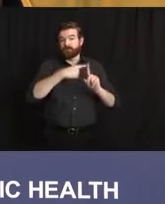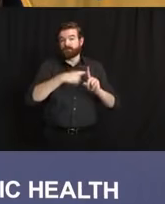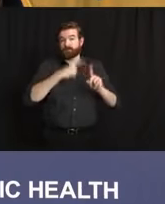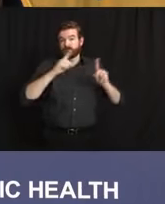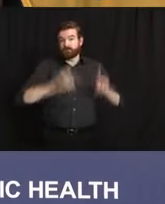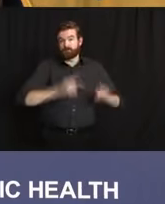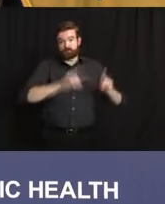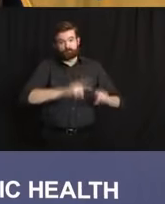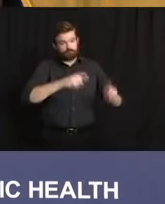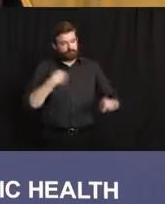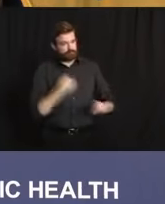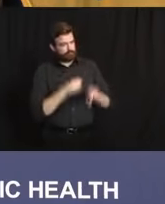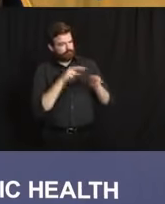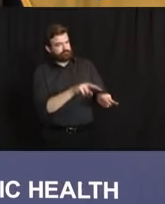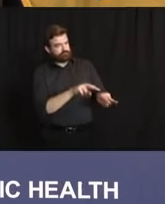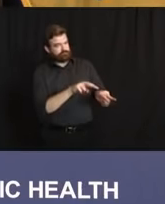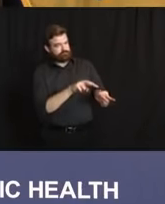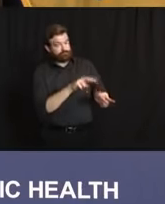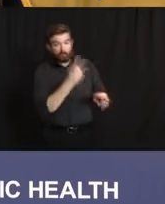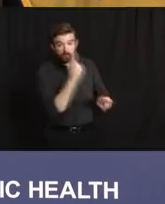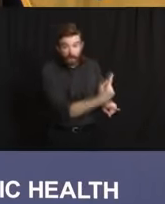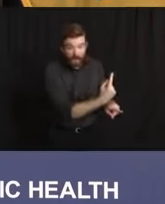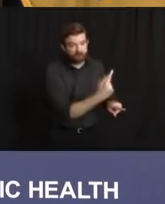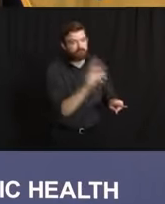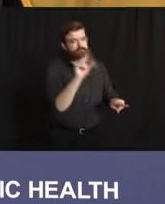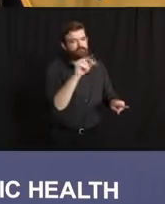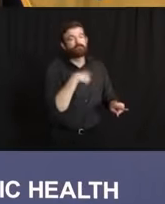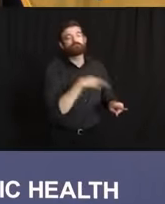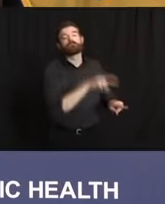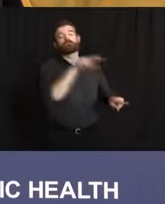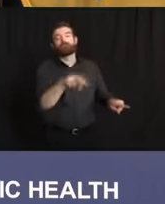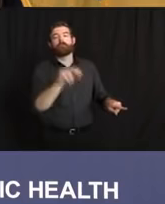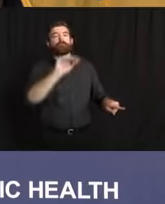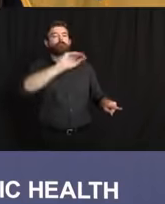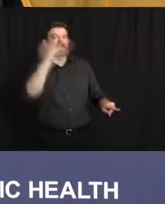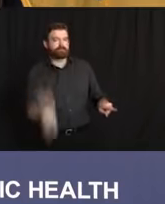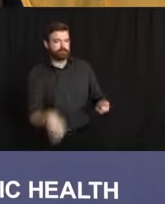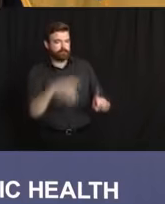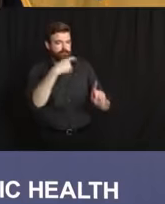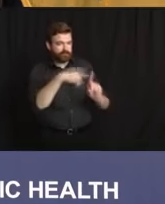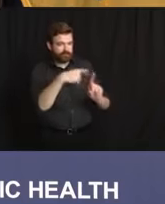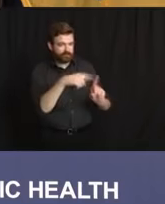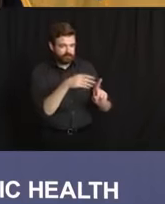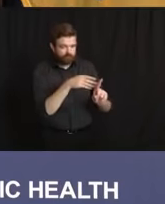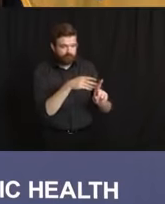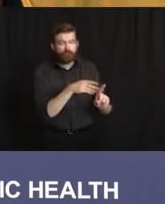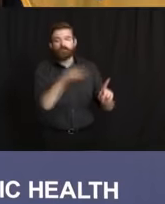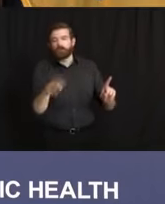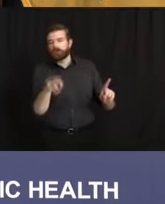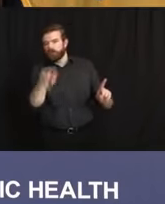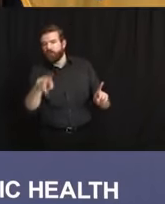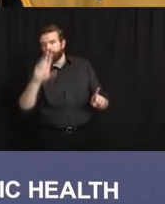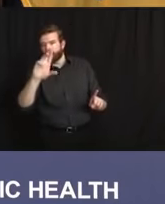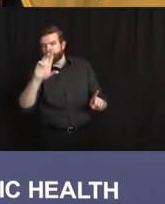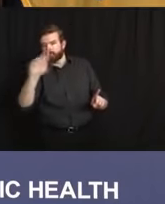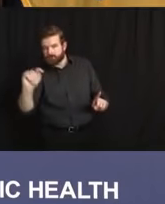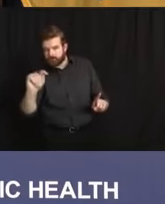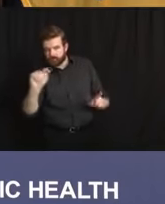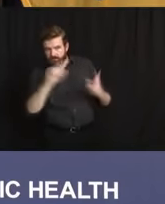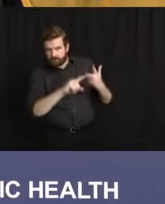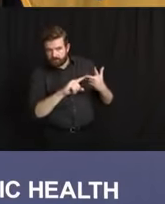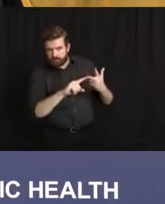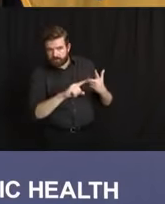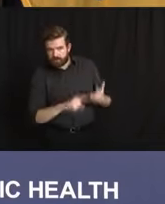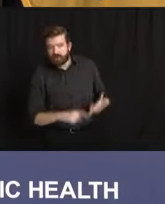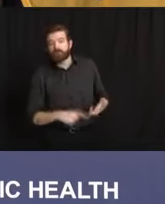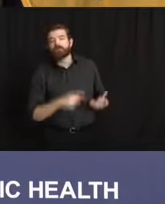rate, the rate of transmission, and new hospitalizations. Those are the 3 numbers. I'll speak for myself, but I